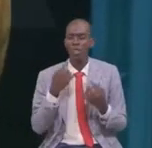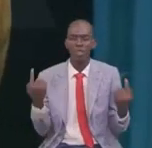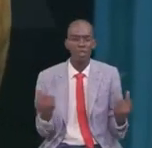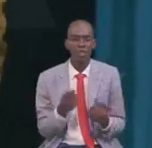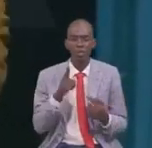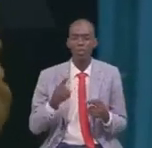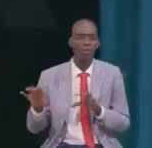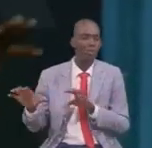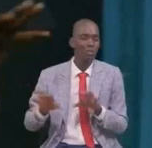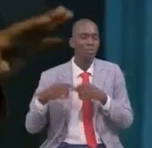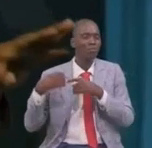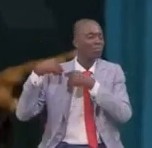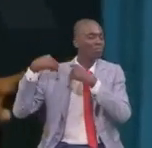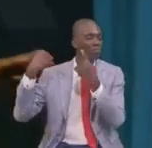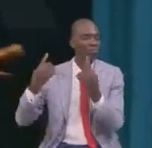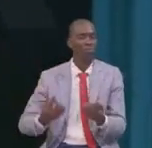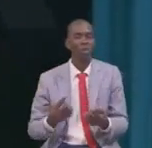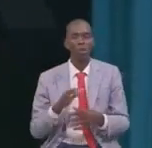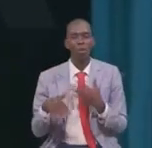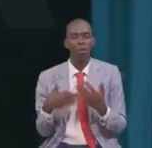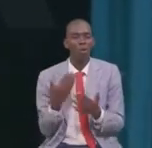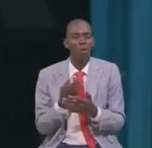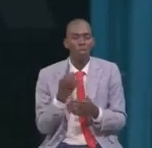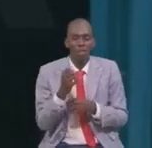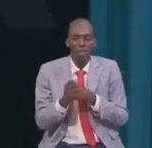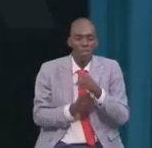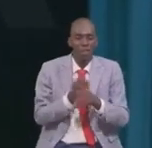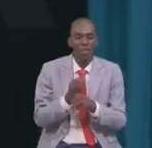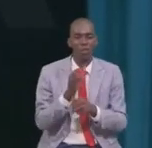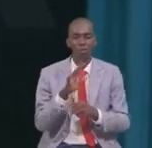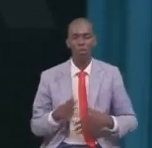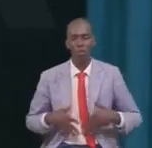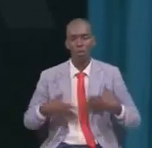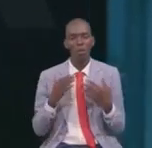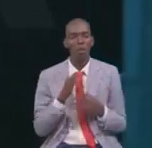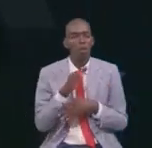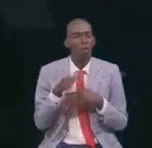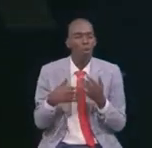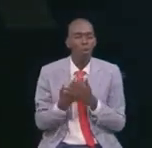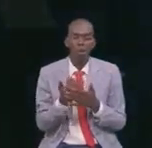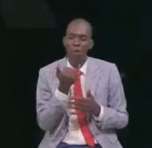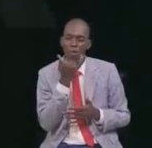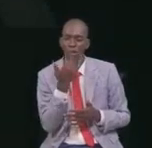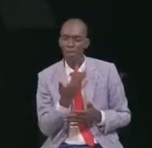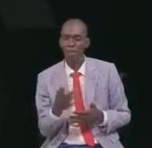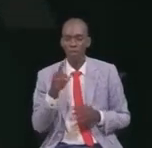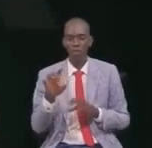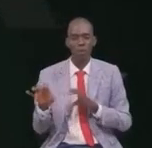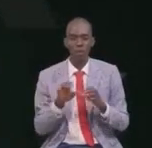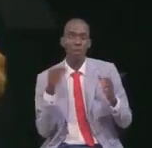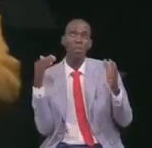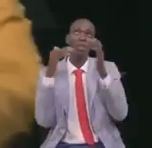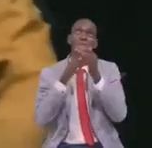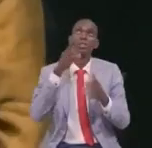committed in your life, all the years of your life, and all the things you ever did against God in